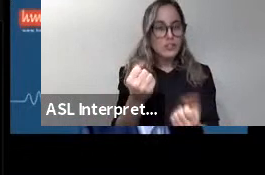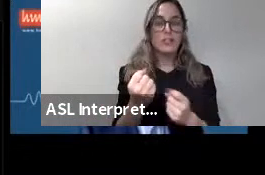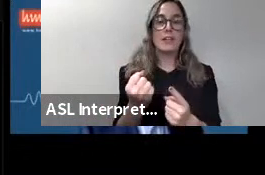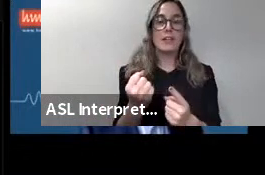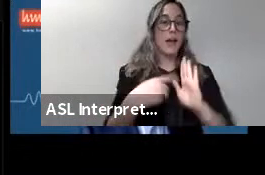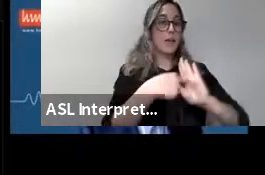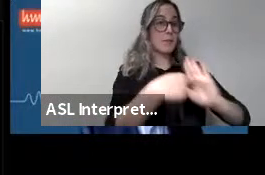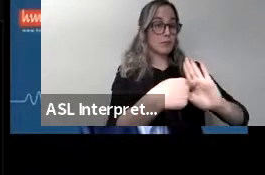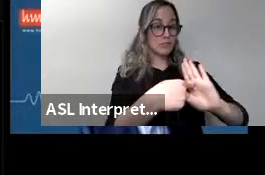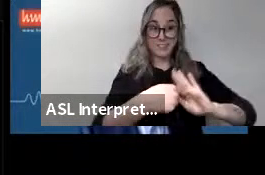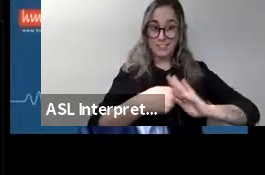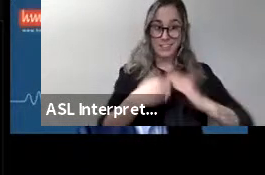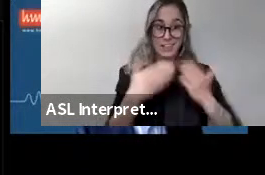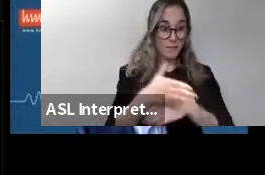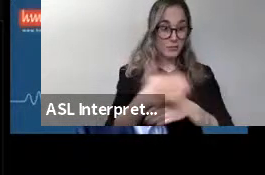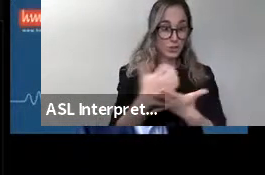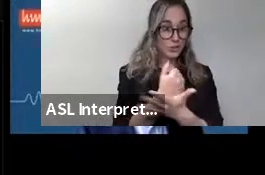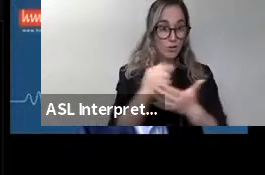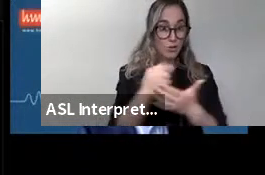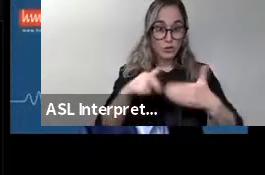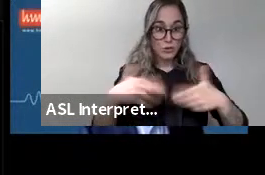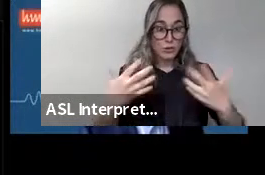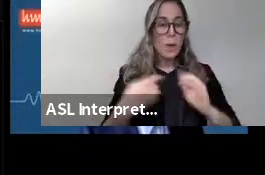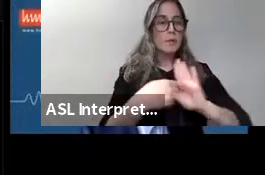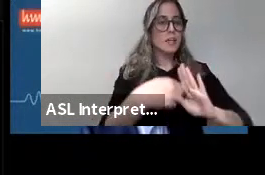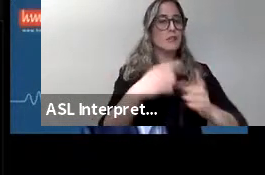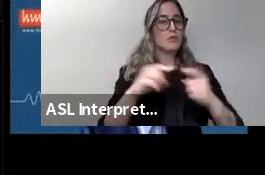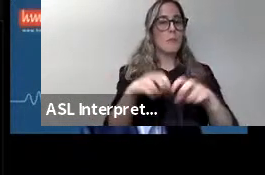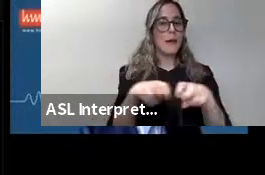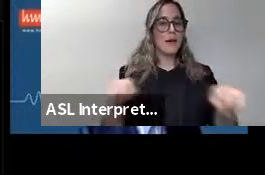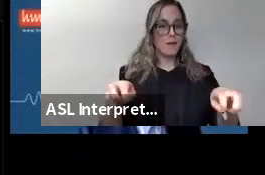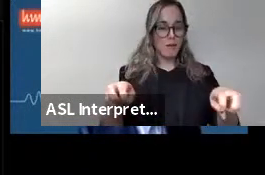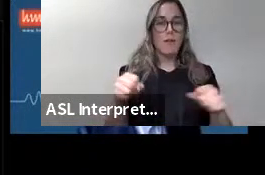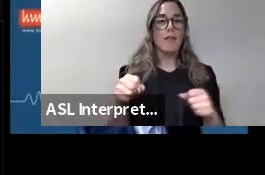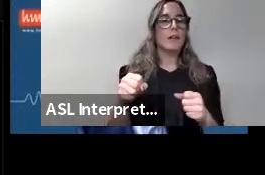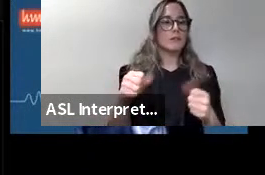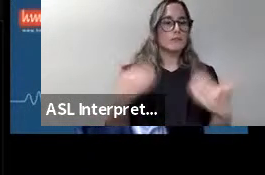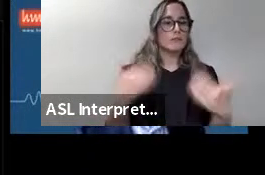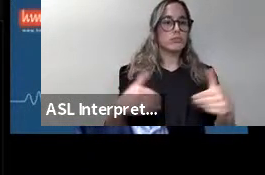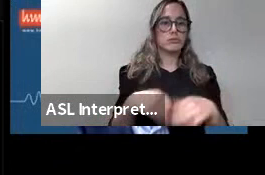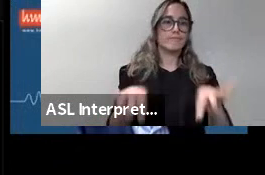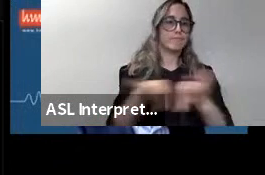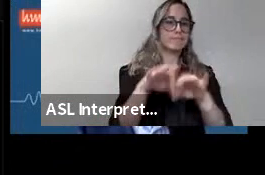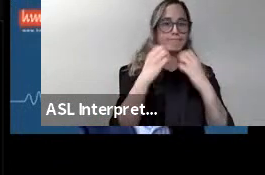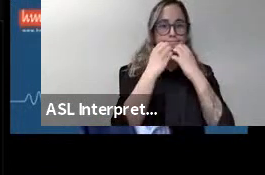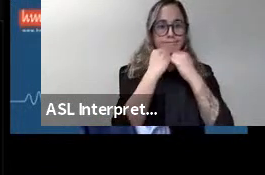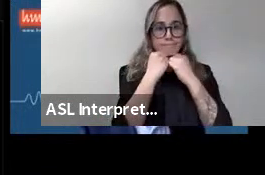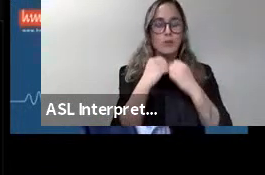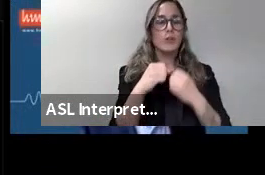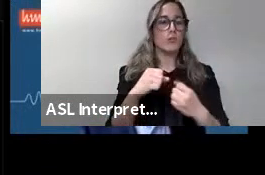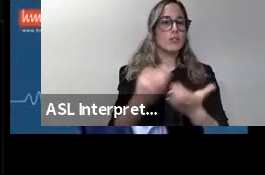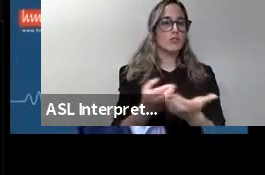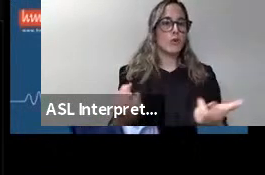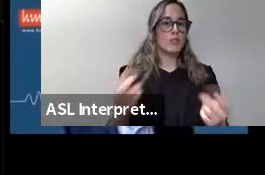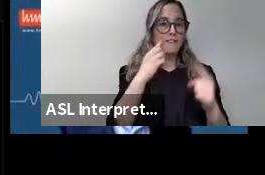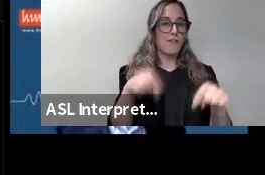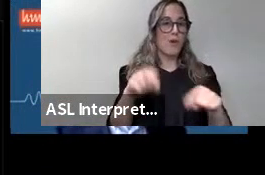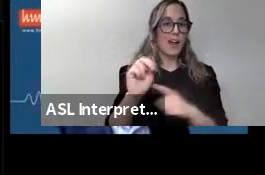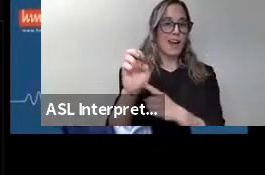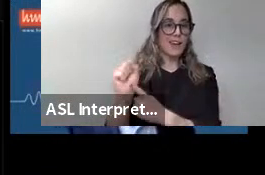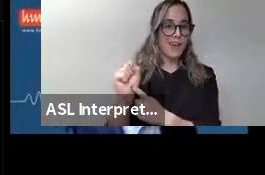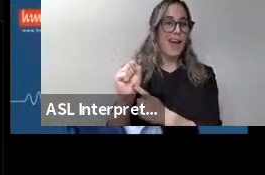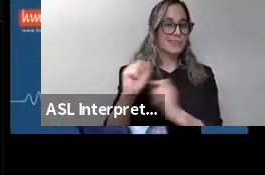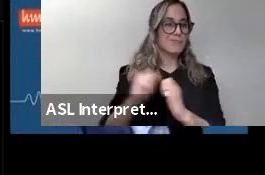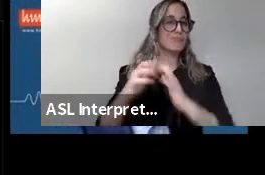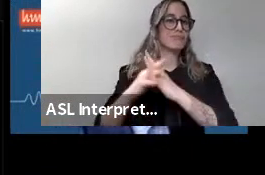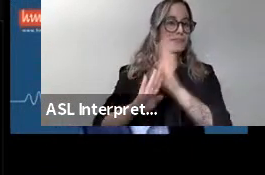to a panel prior to the start of and providing an invaluable resource for the Neighborhood Environmental Survey. It is important to